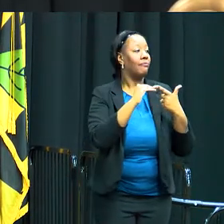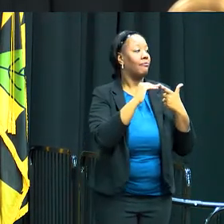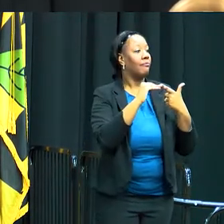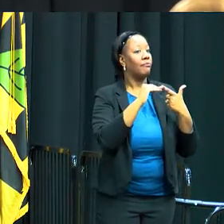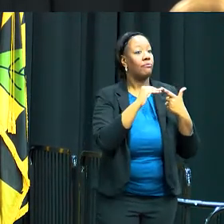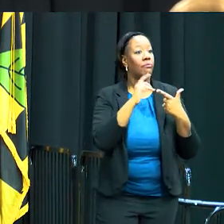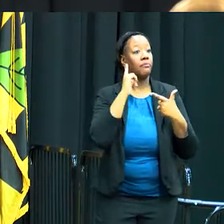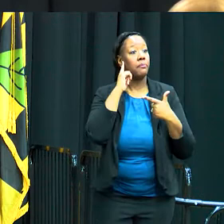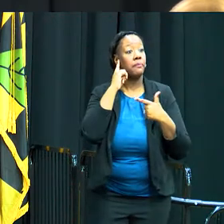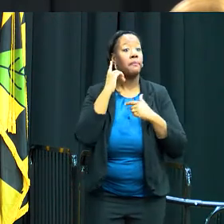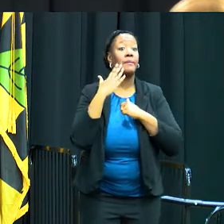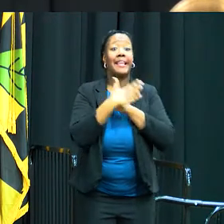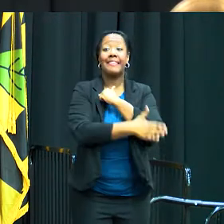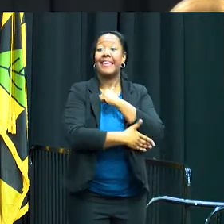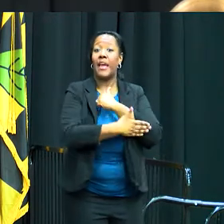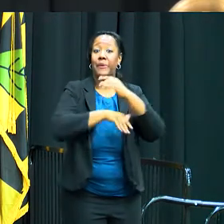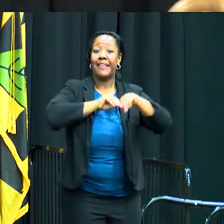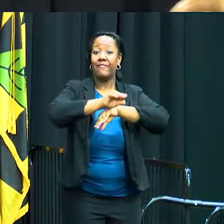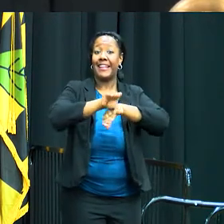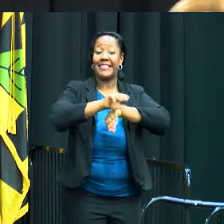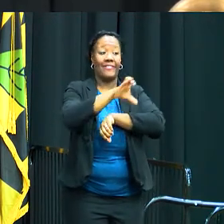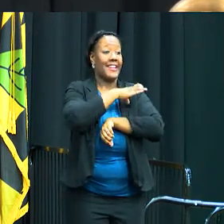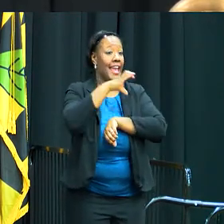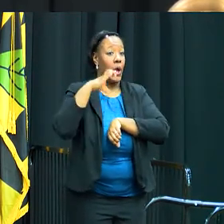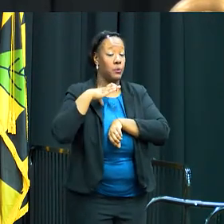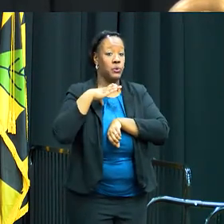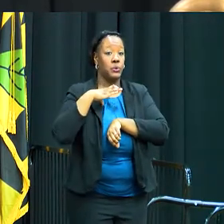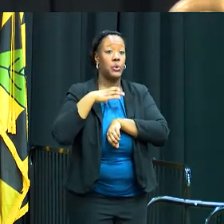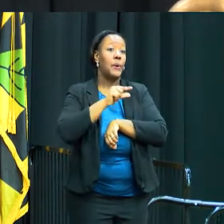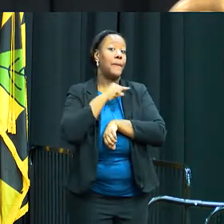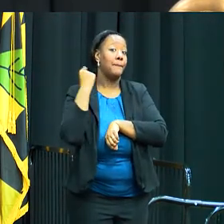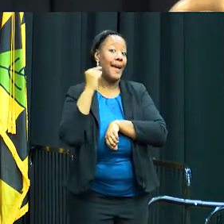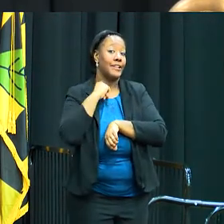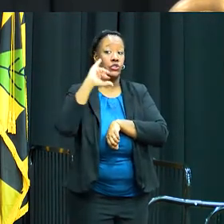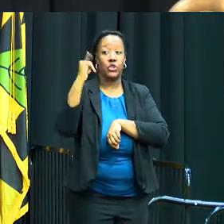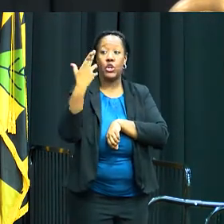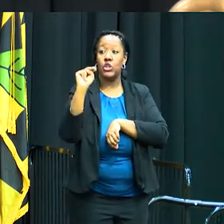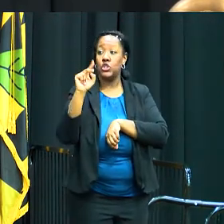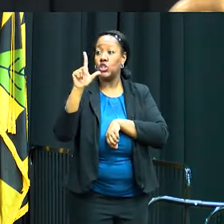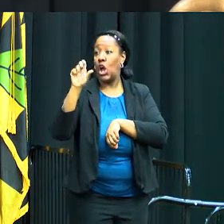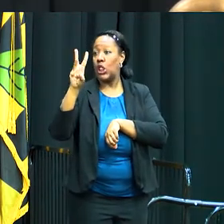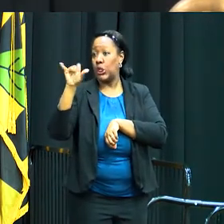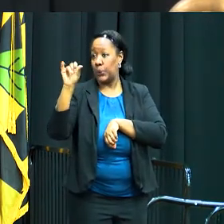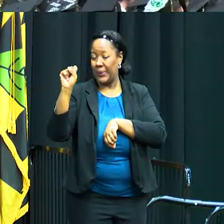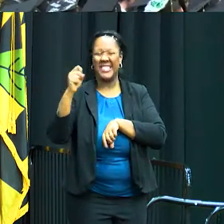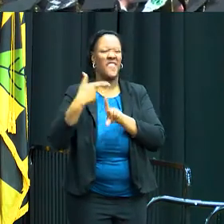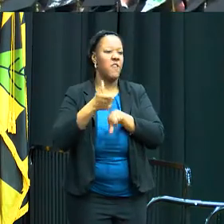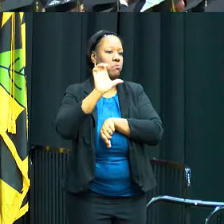From our county advisory councils, Pastor John Lewis, Charles County,